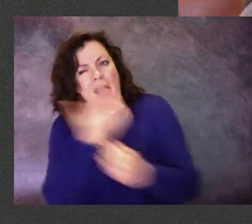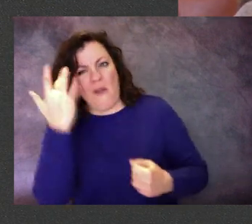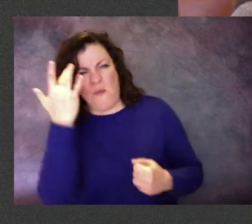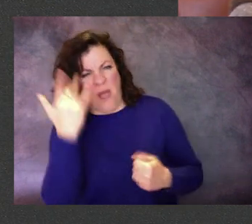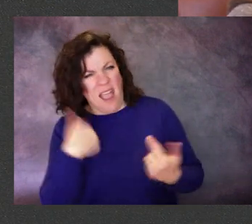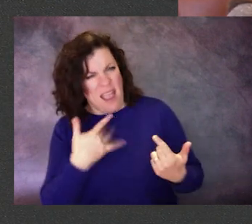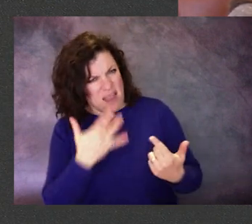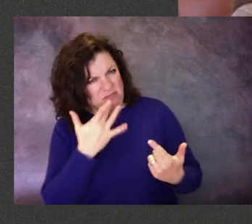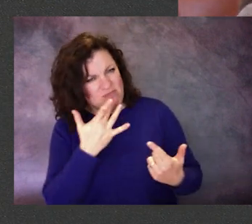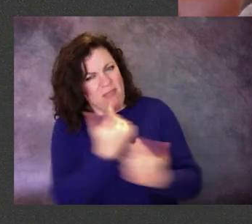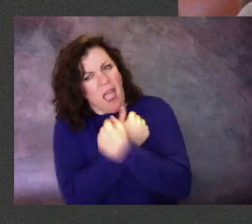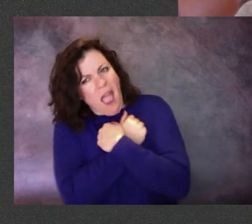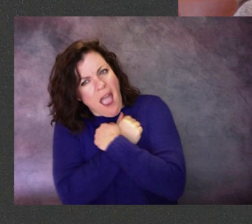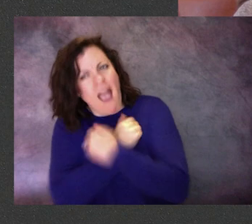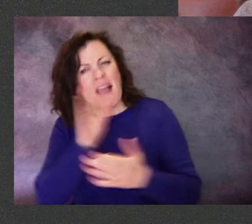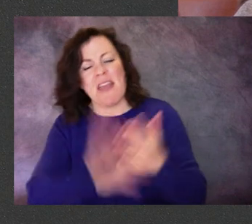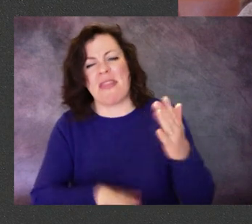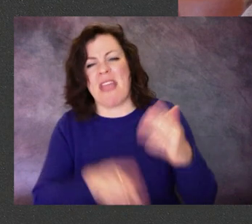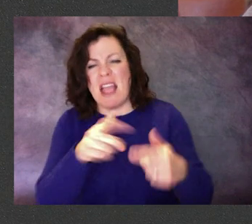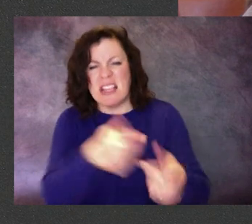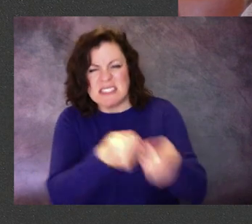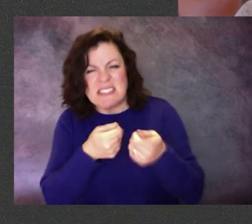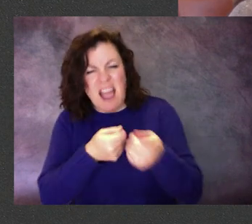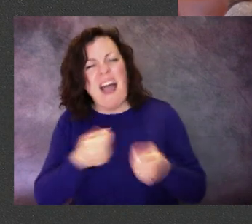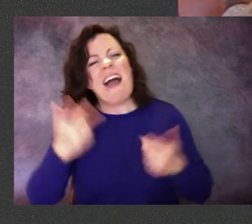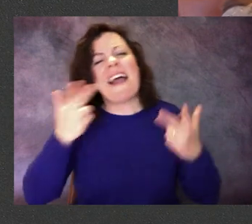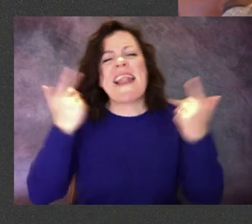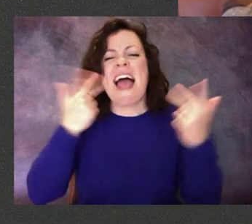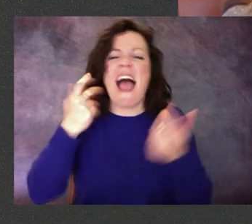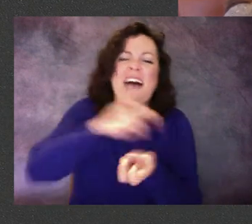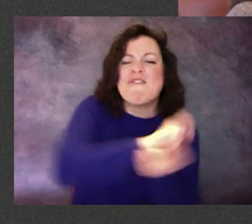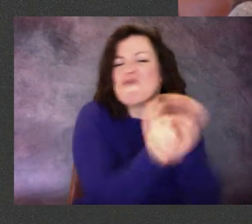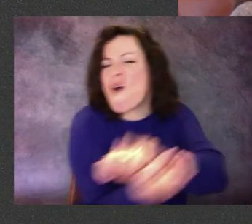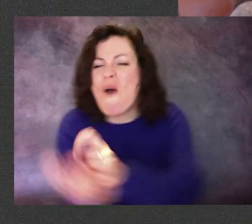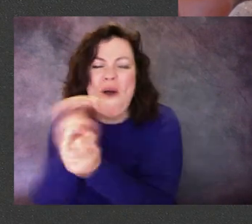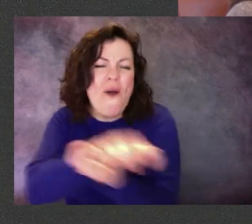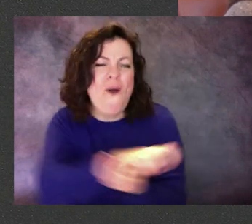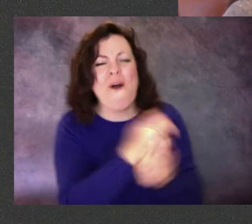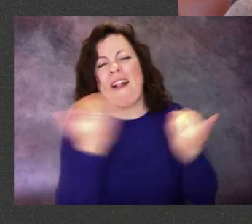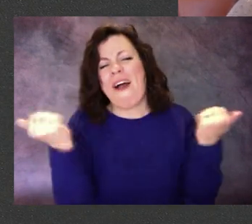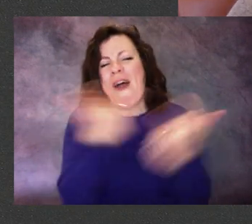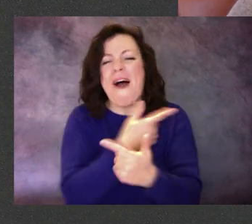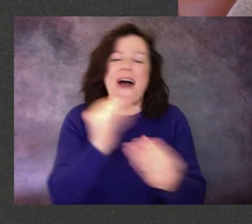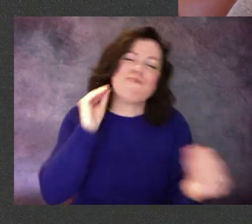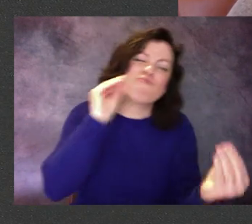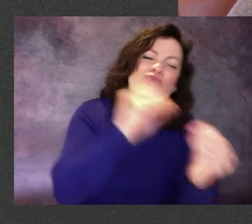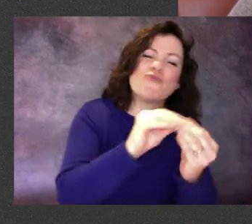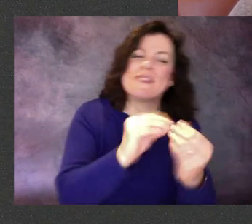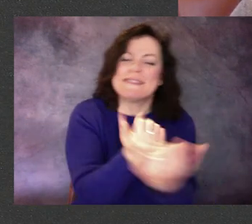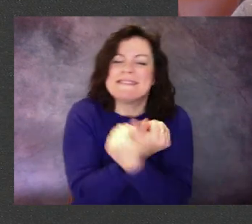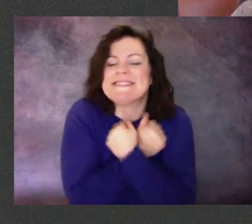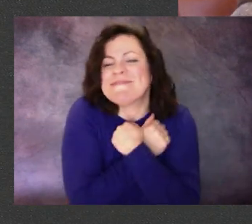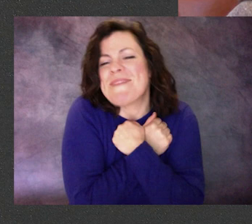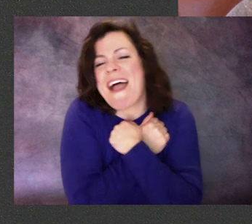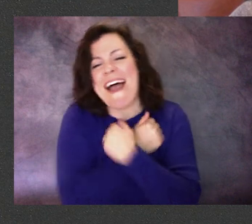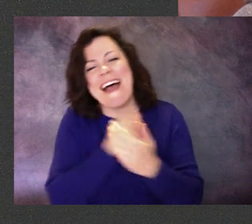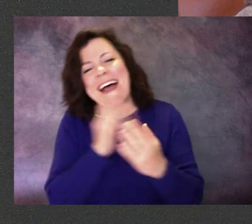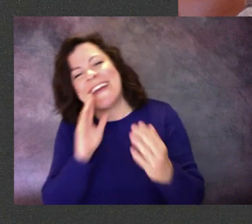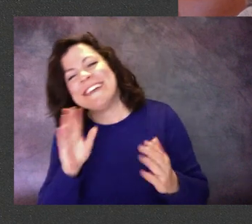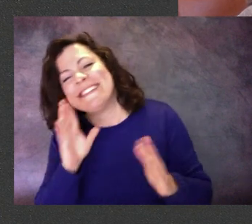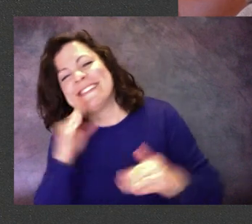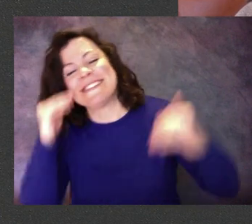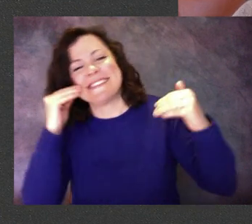instead of tugs, where everyone giggles and rolls on the rug, and everyone kisses and everyone grins and everyone cuddles